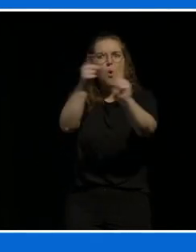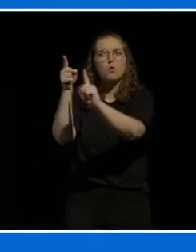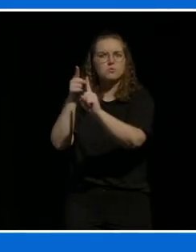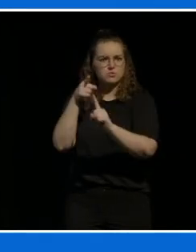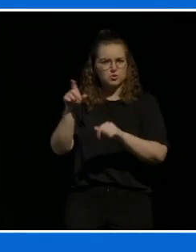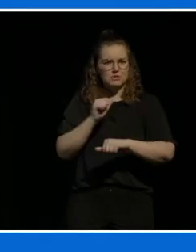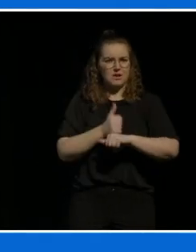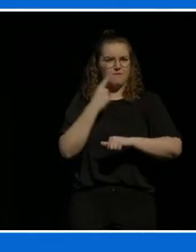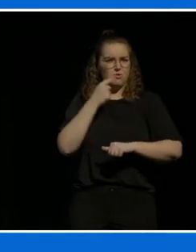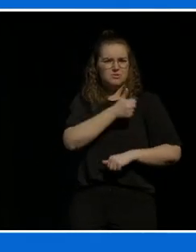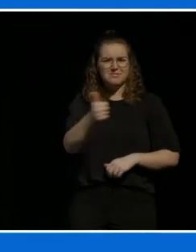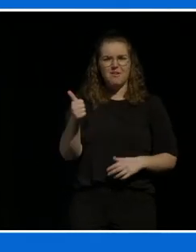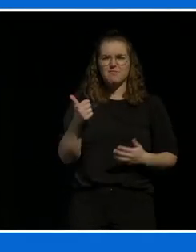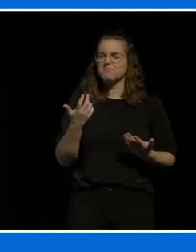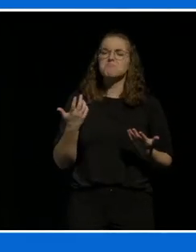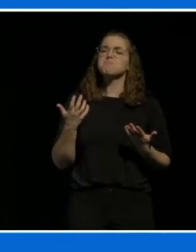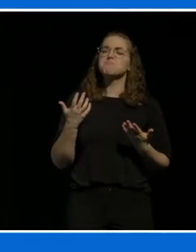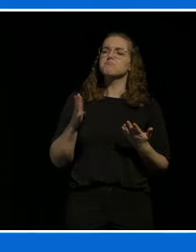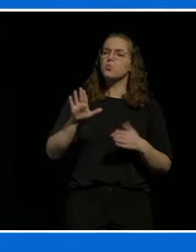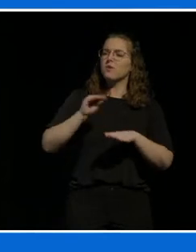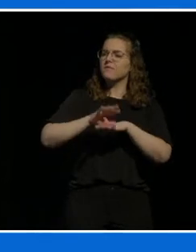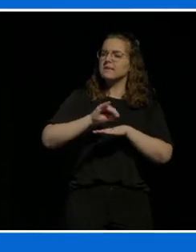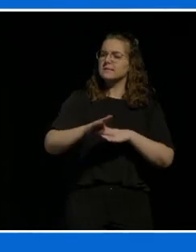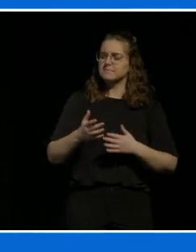for yourself. What's your advice on that?